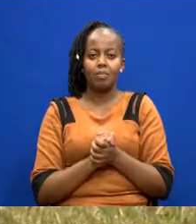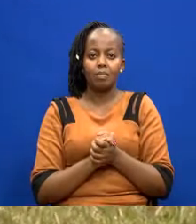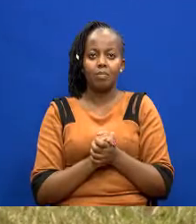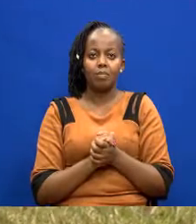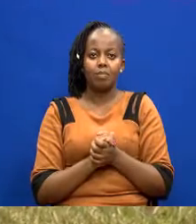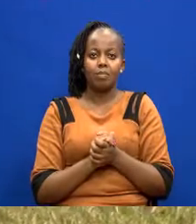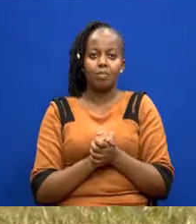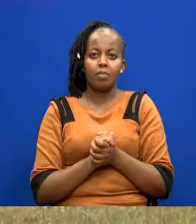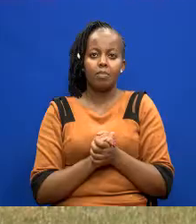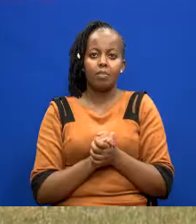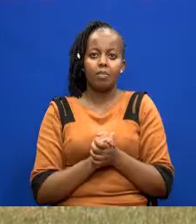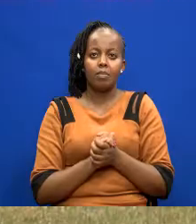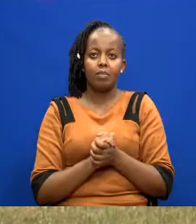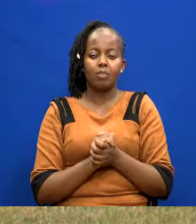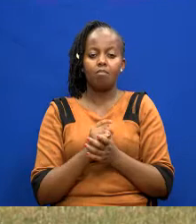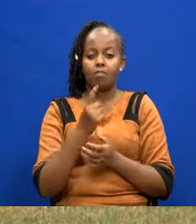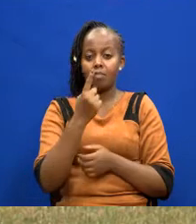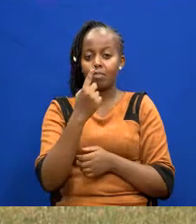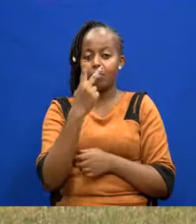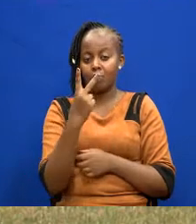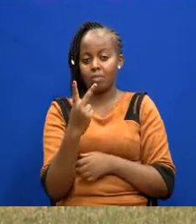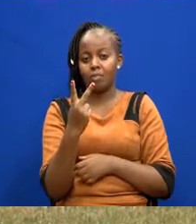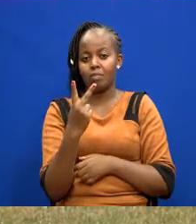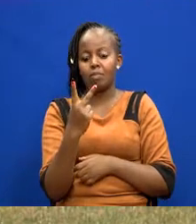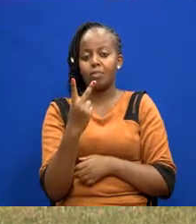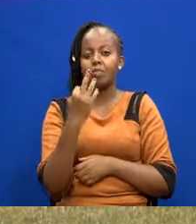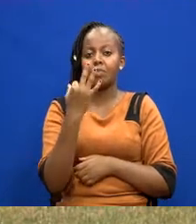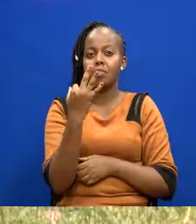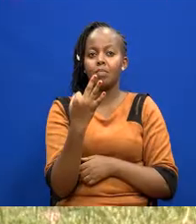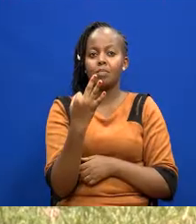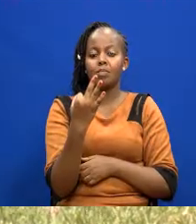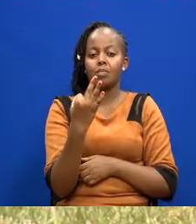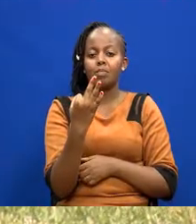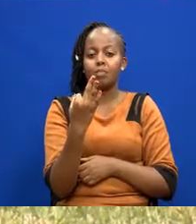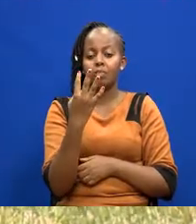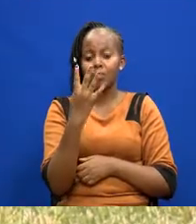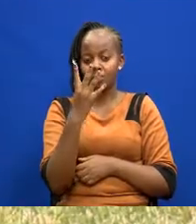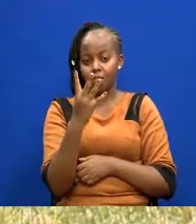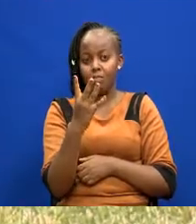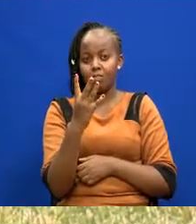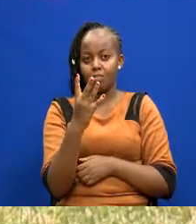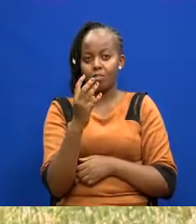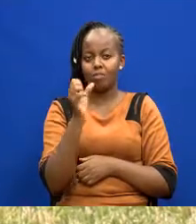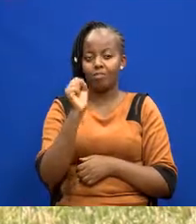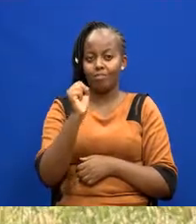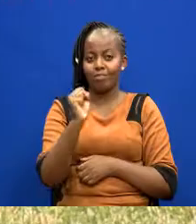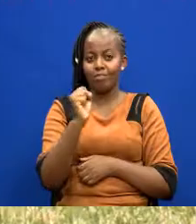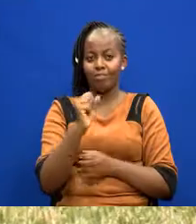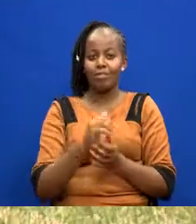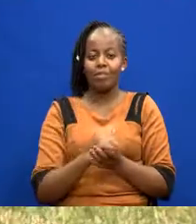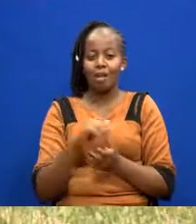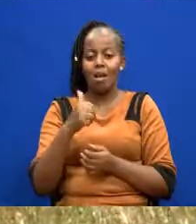direction, rotate your feet. 1, 2, 3, 4,